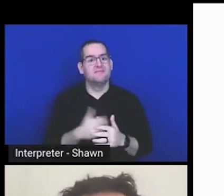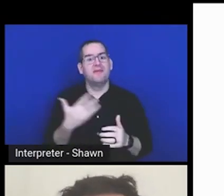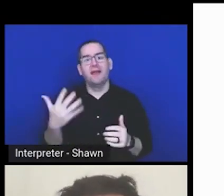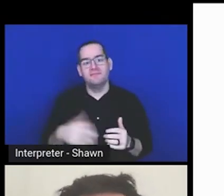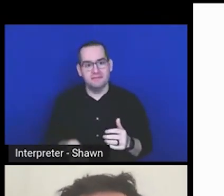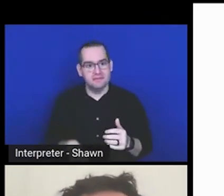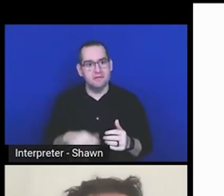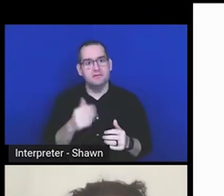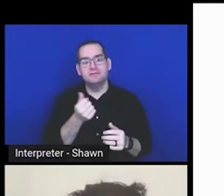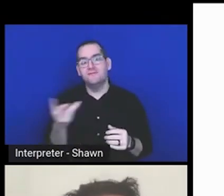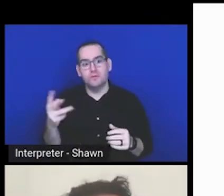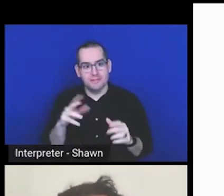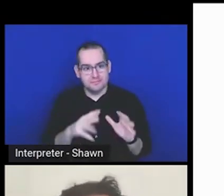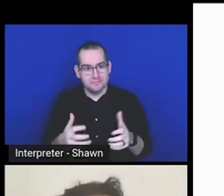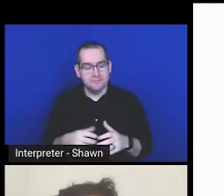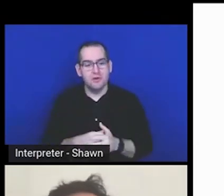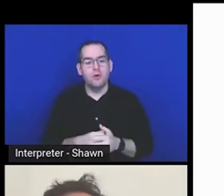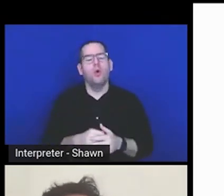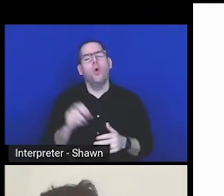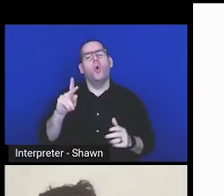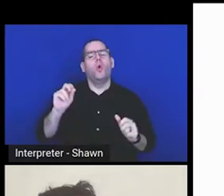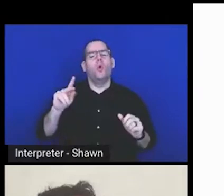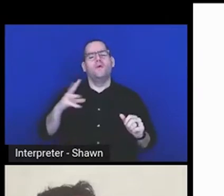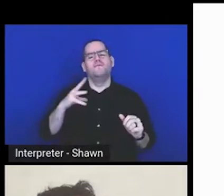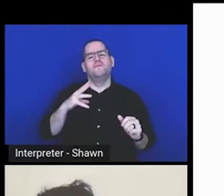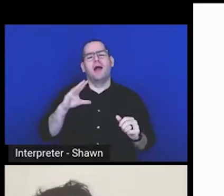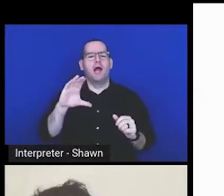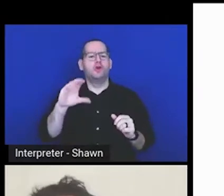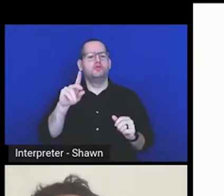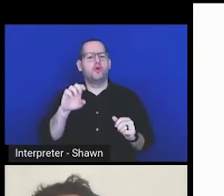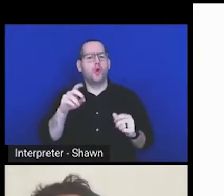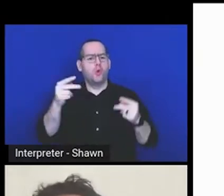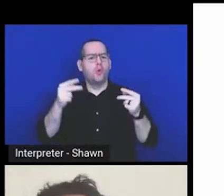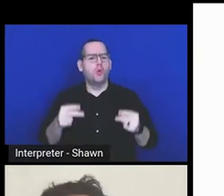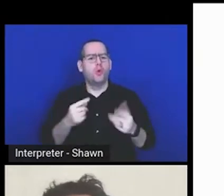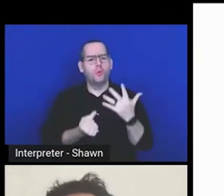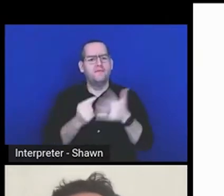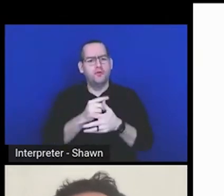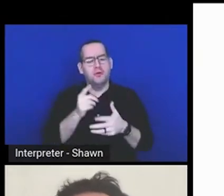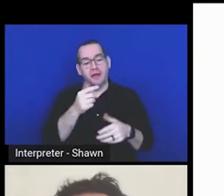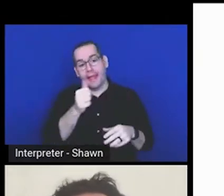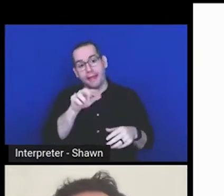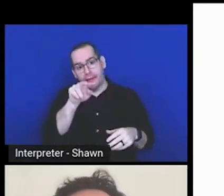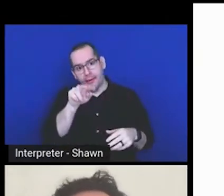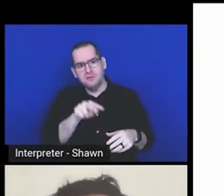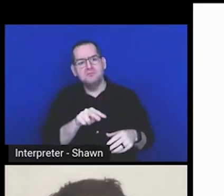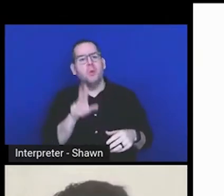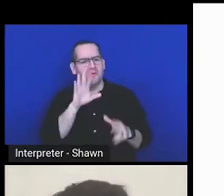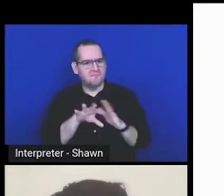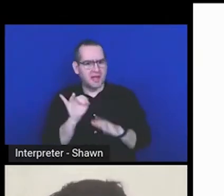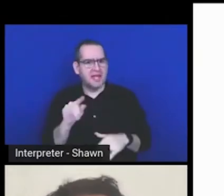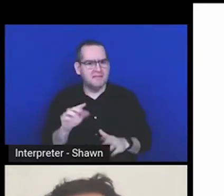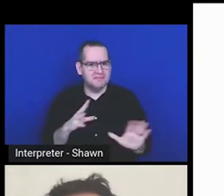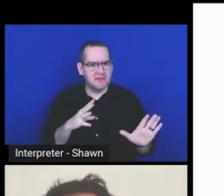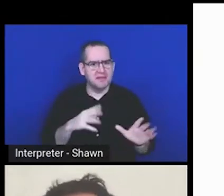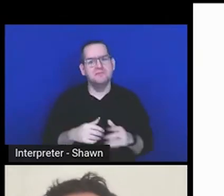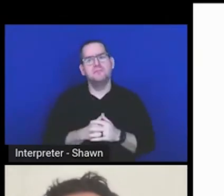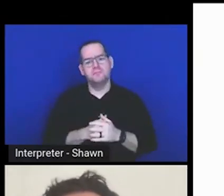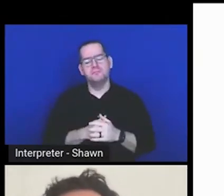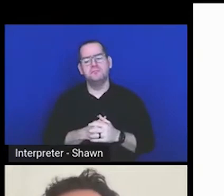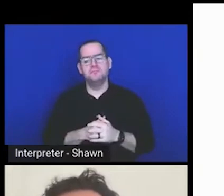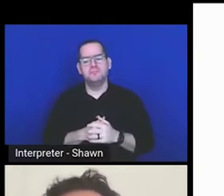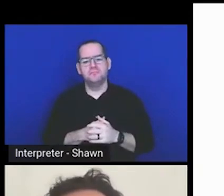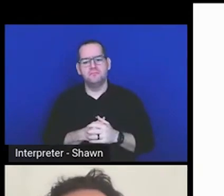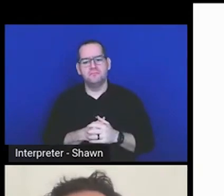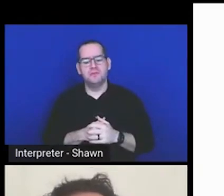couple teams. Then you say, okay, I'll use code reviews. If there's anything wrong, we'll eyeball it. We'll find it. That's great. And